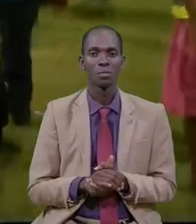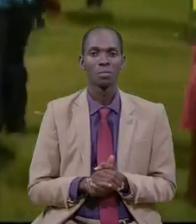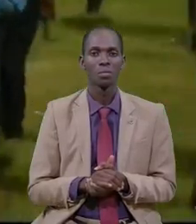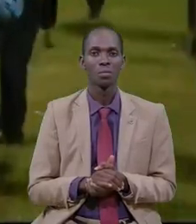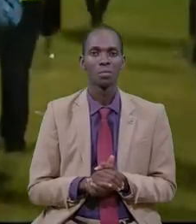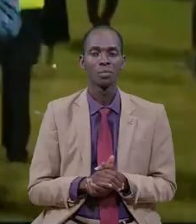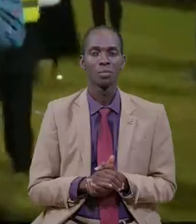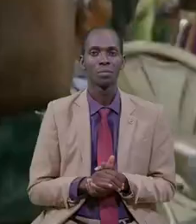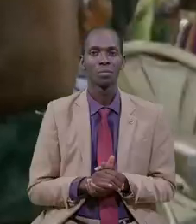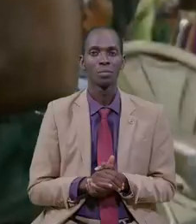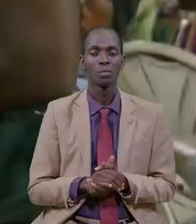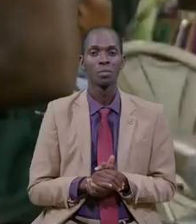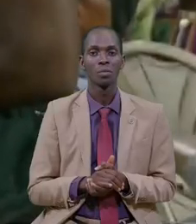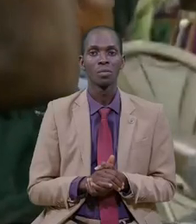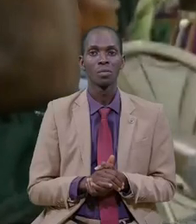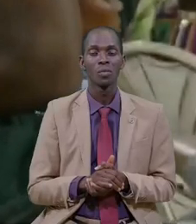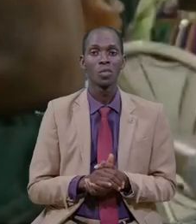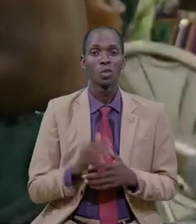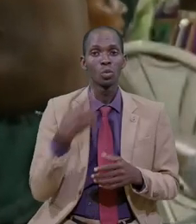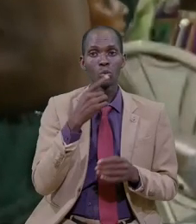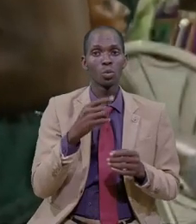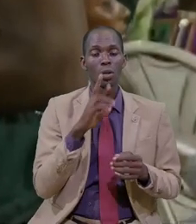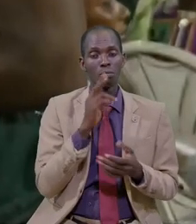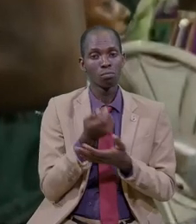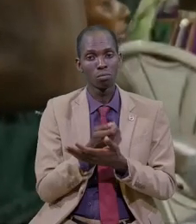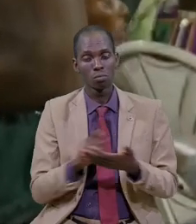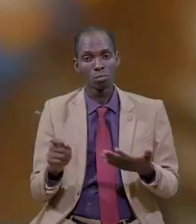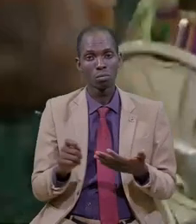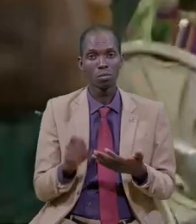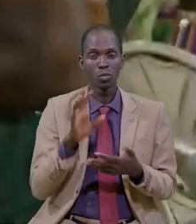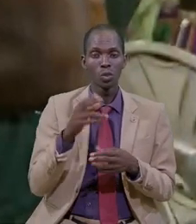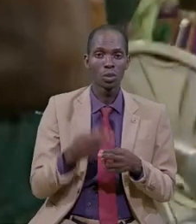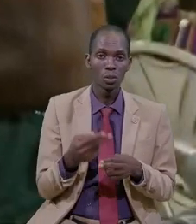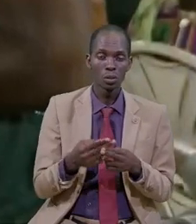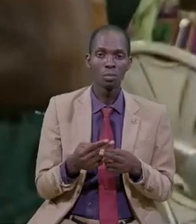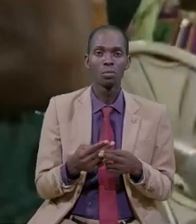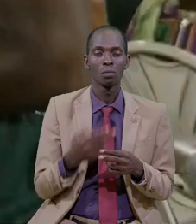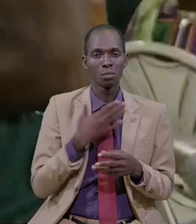Give correct information. And